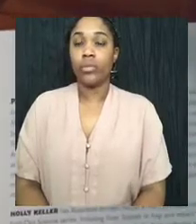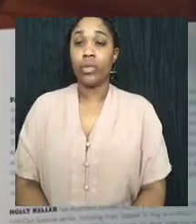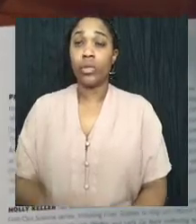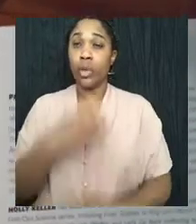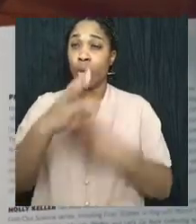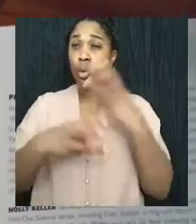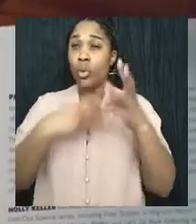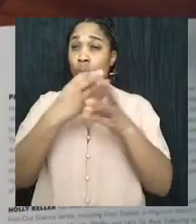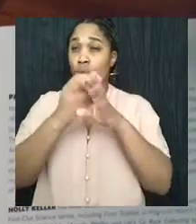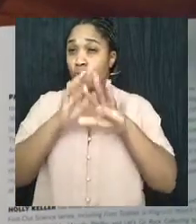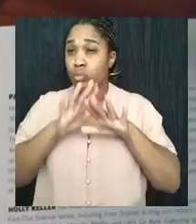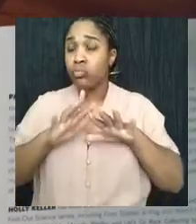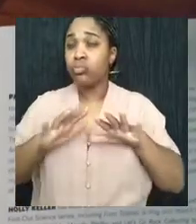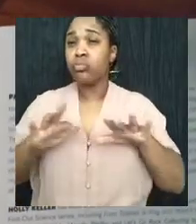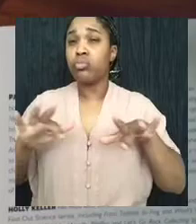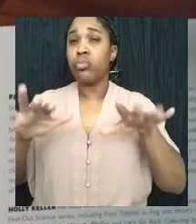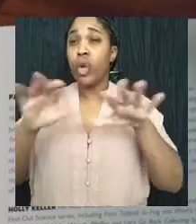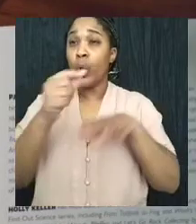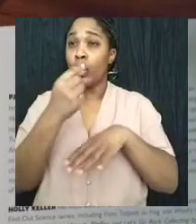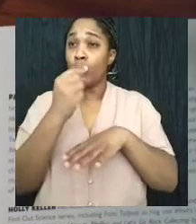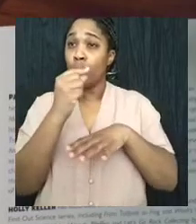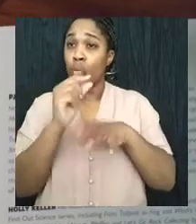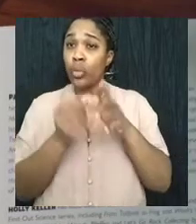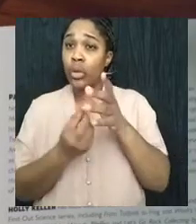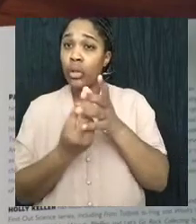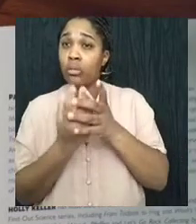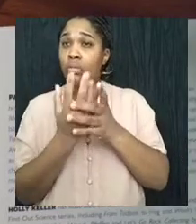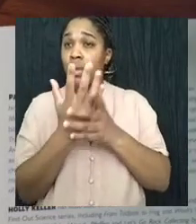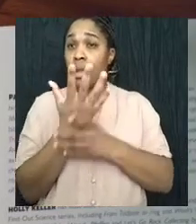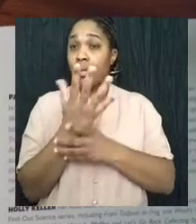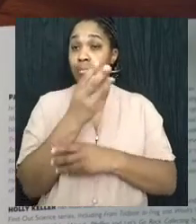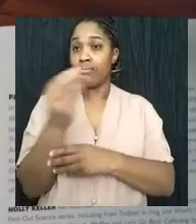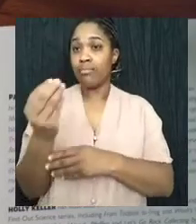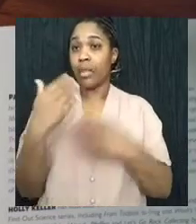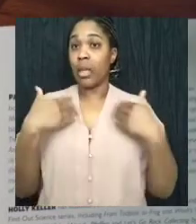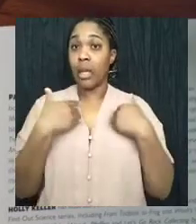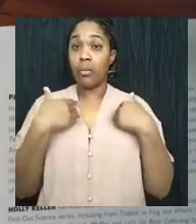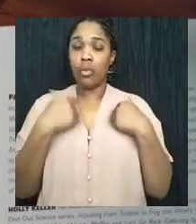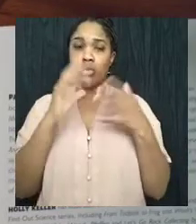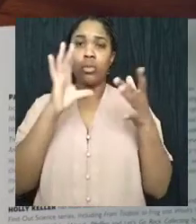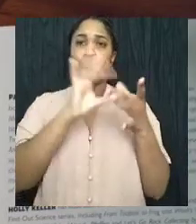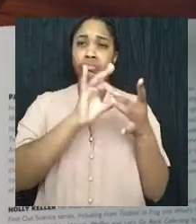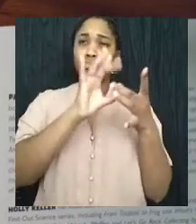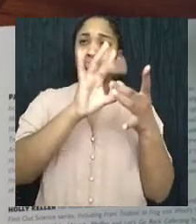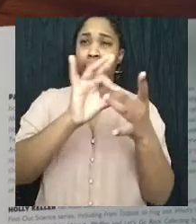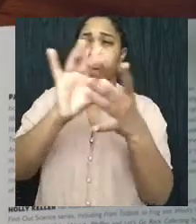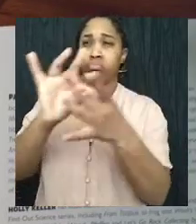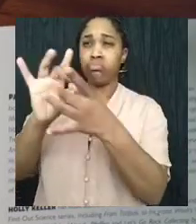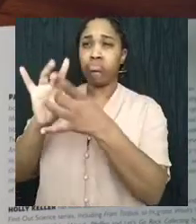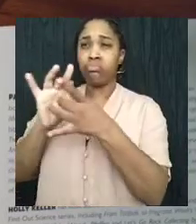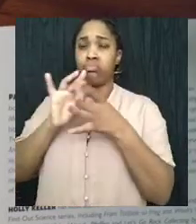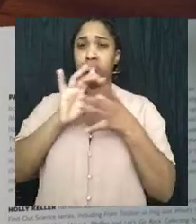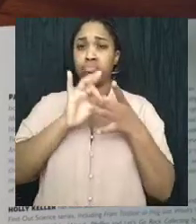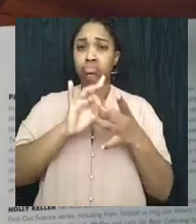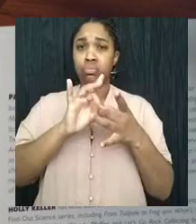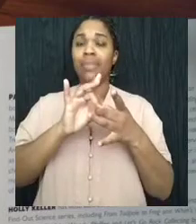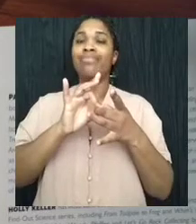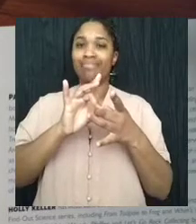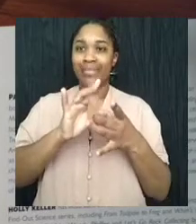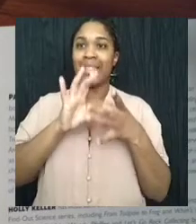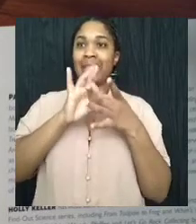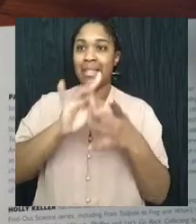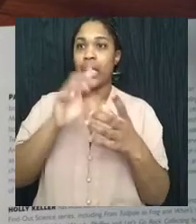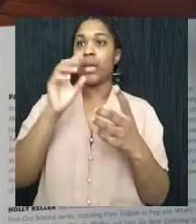All over the world, green plants and animals are linked in food chains that branch into food